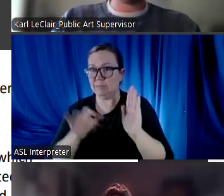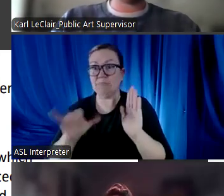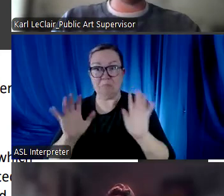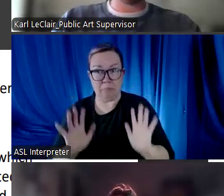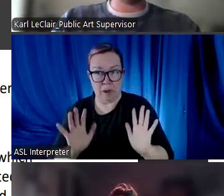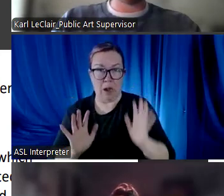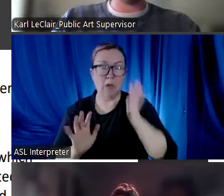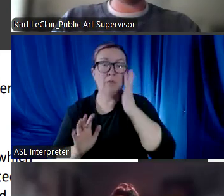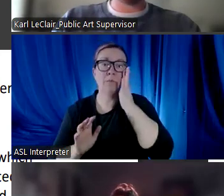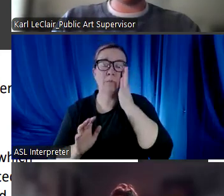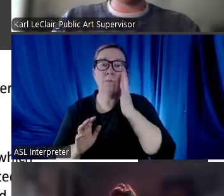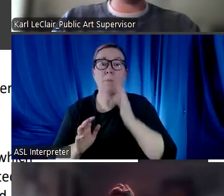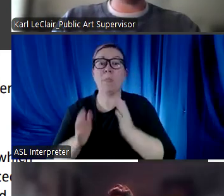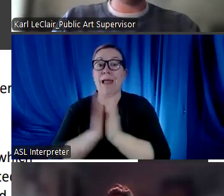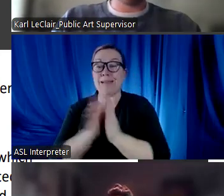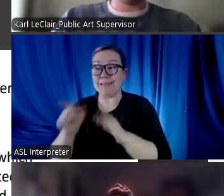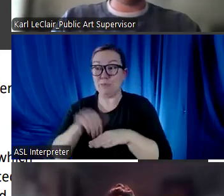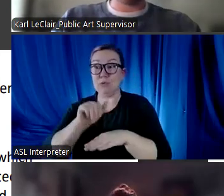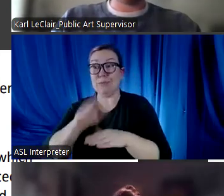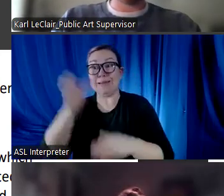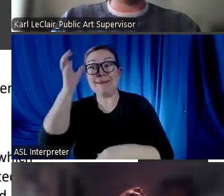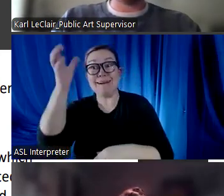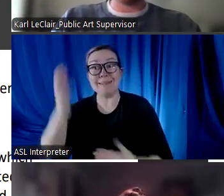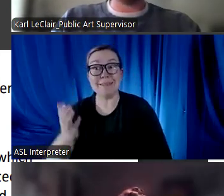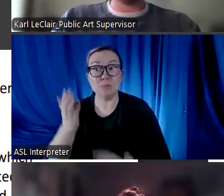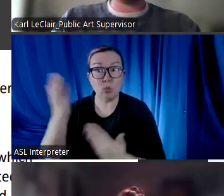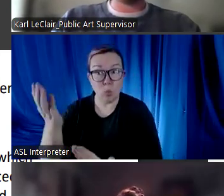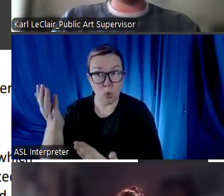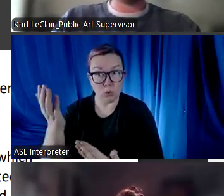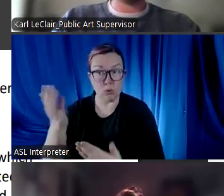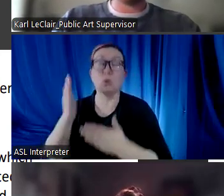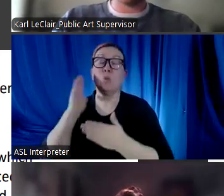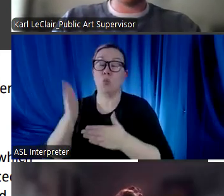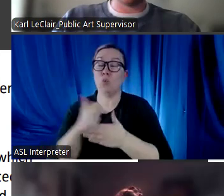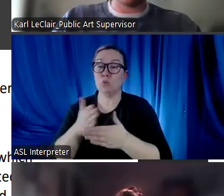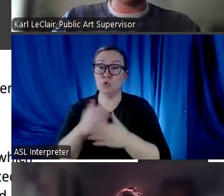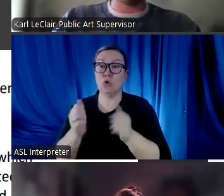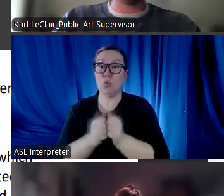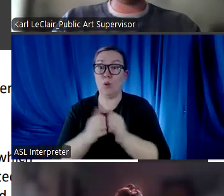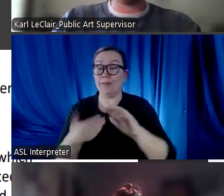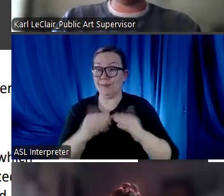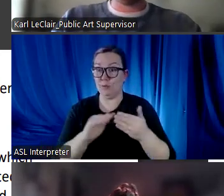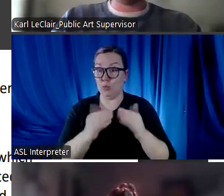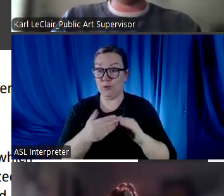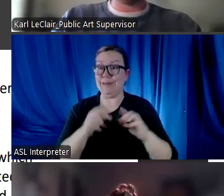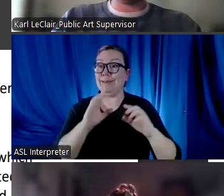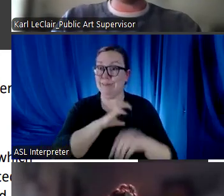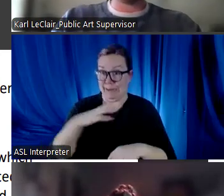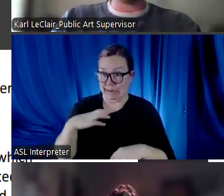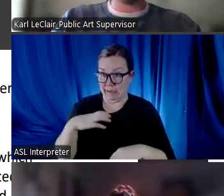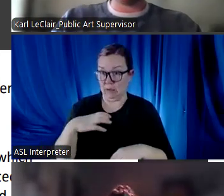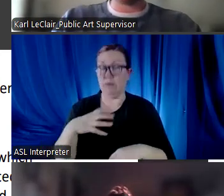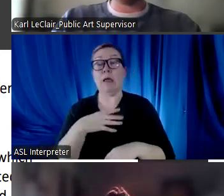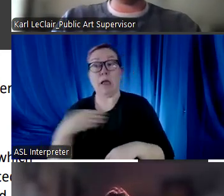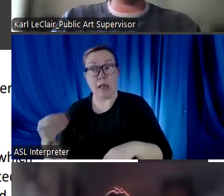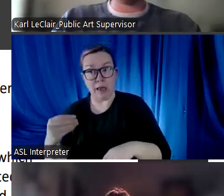ask the artist to submit a concept proposal that we'll share both with our community-based committee and